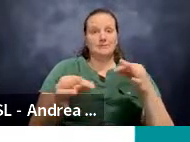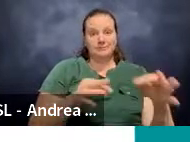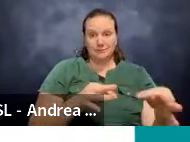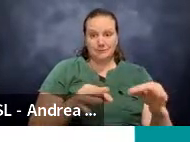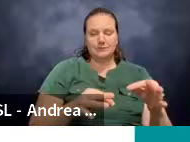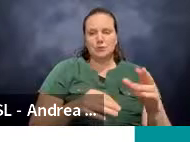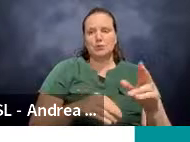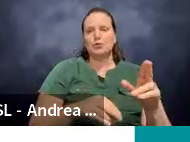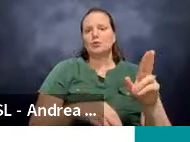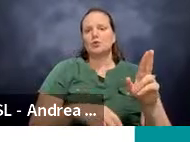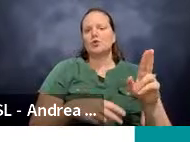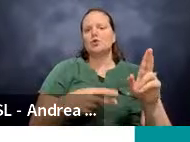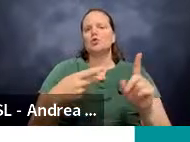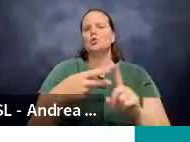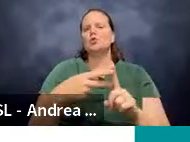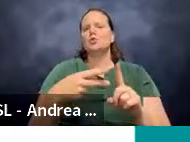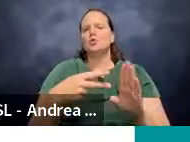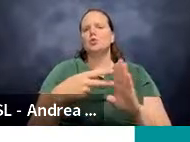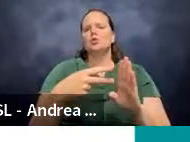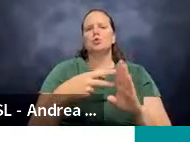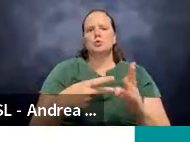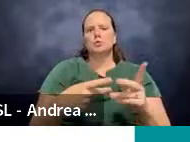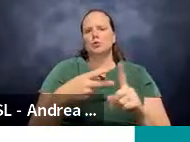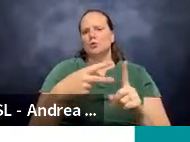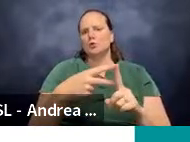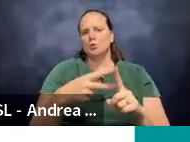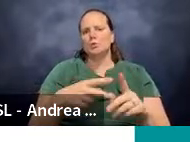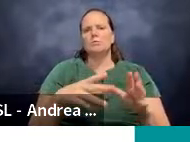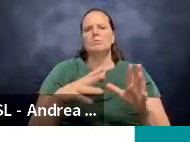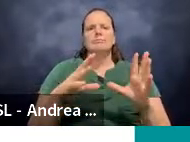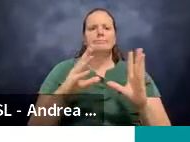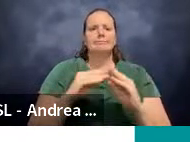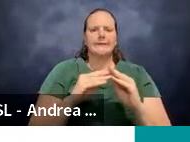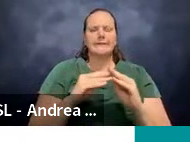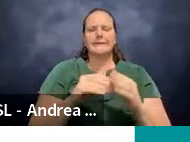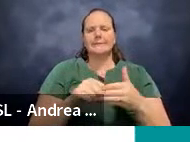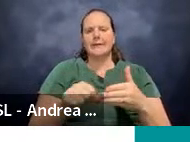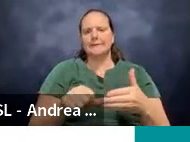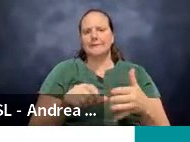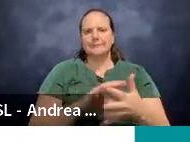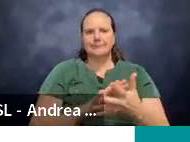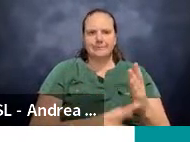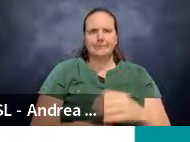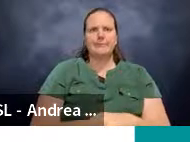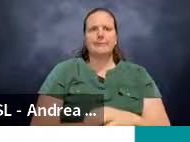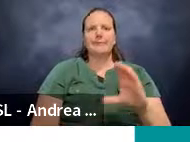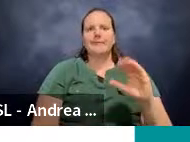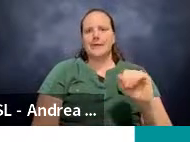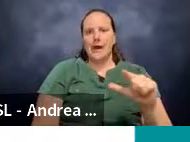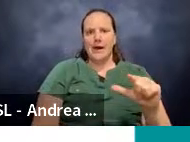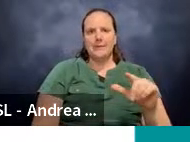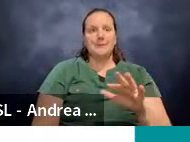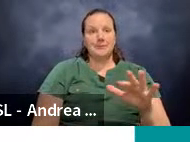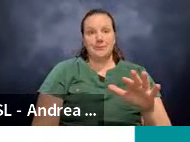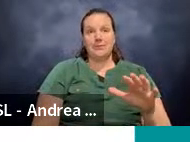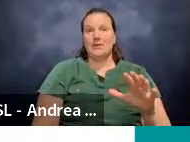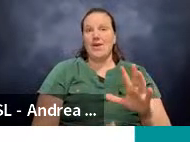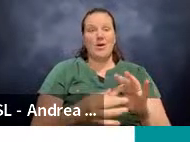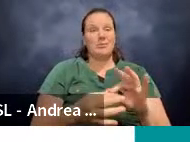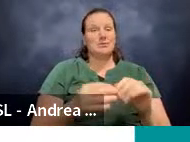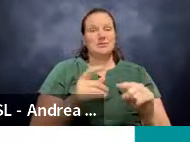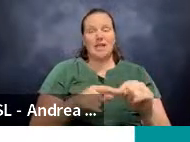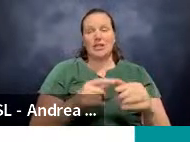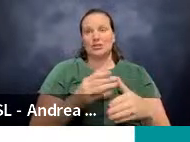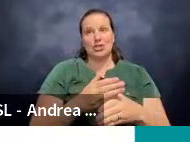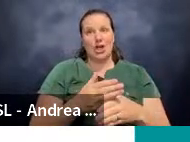the YouTube meeting page or on the IBR CAG meeting webpage. Commenters will not be allowed to share their screens and will